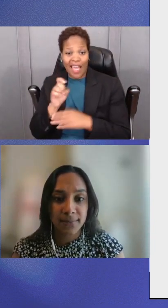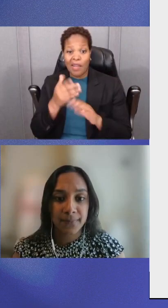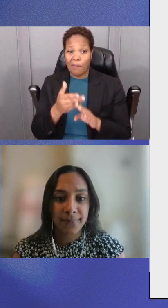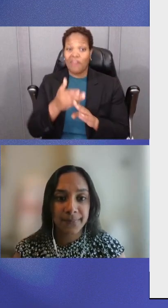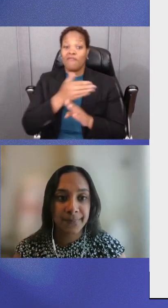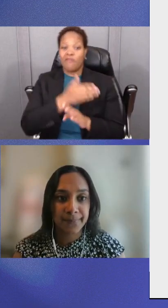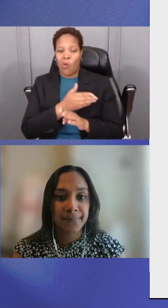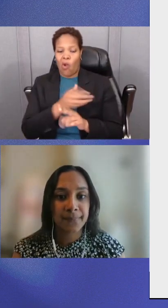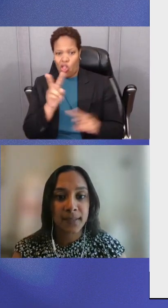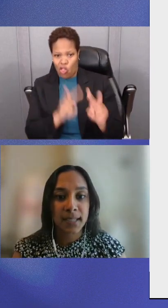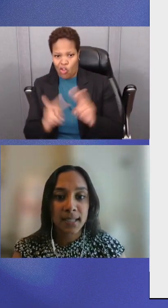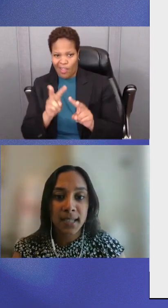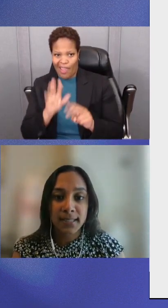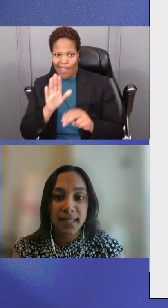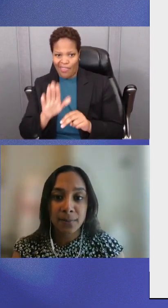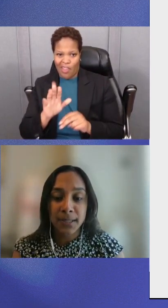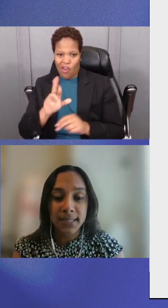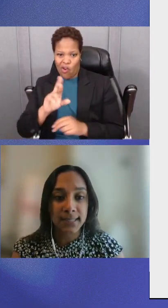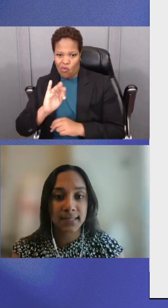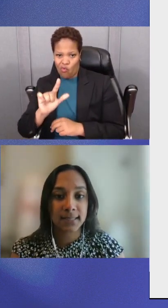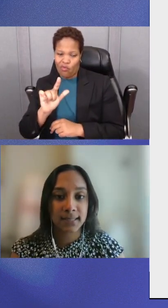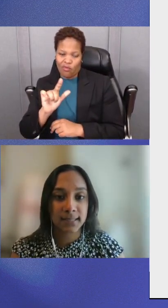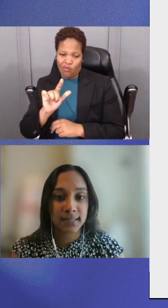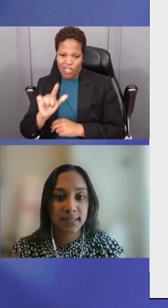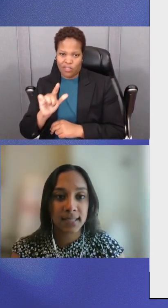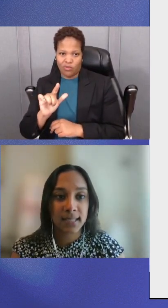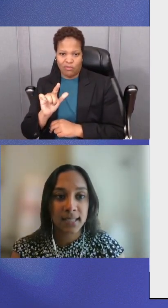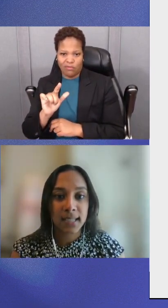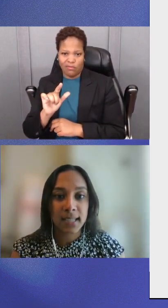demographics. Next slide, please.